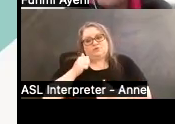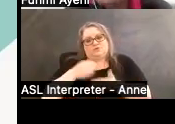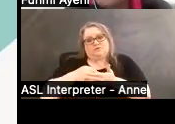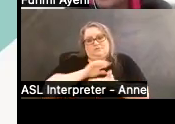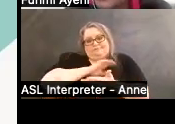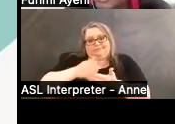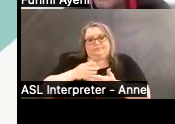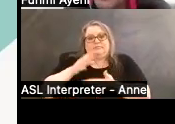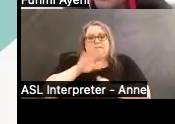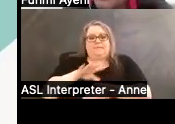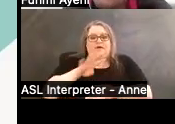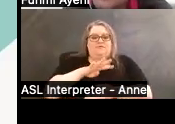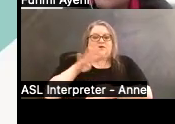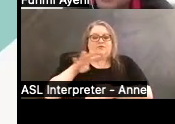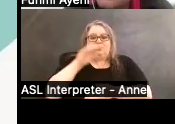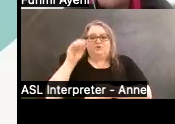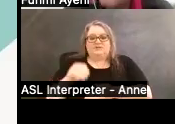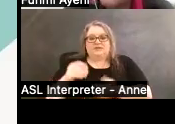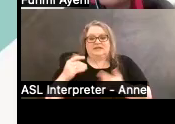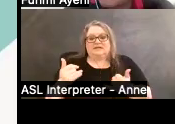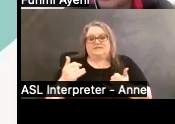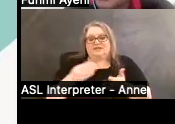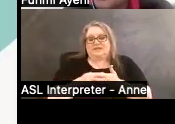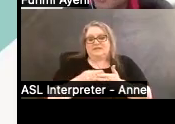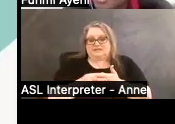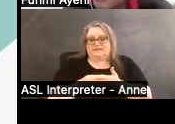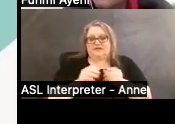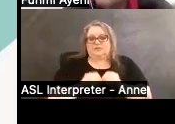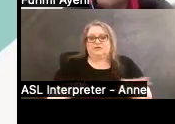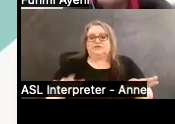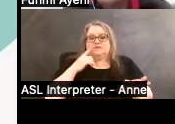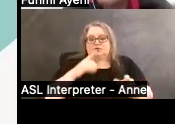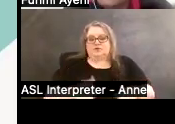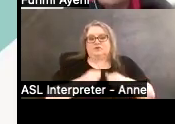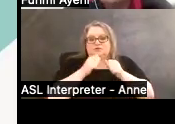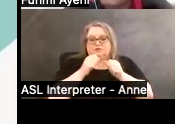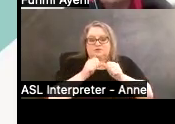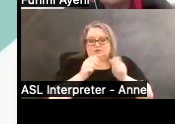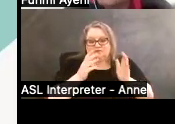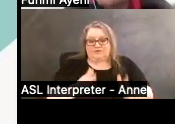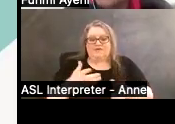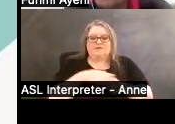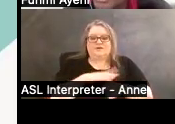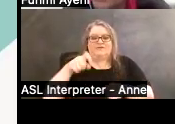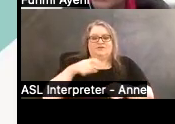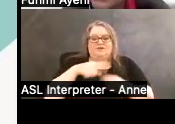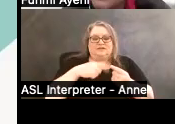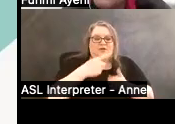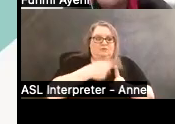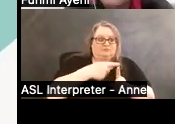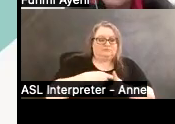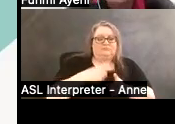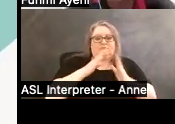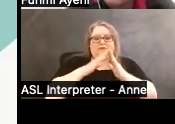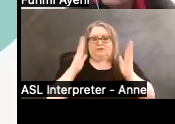about 44% of these funds were dispersed to survivors to cover their needs around rental and mortgage